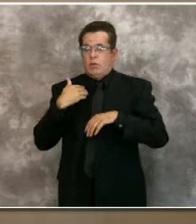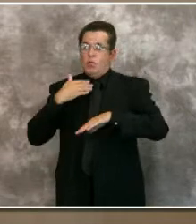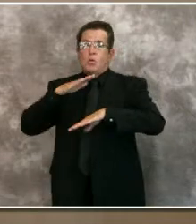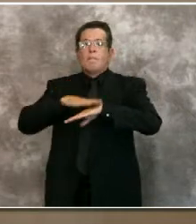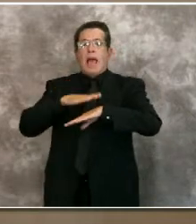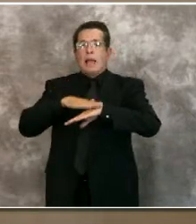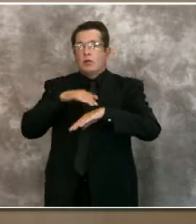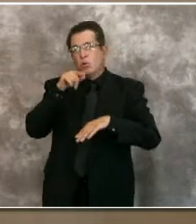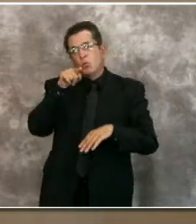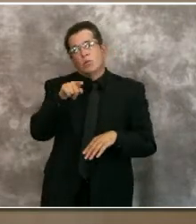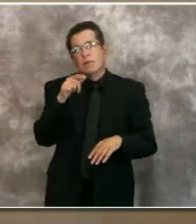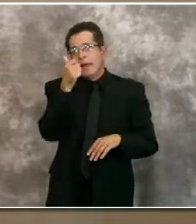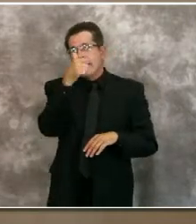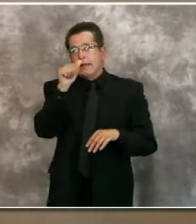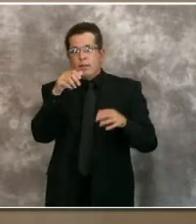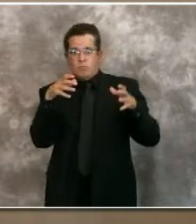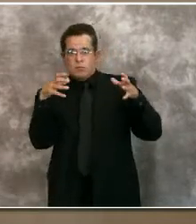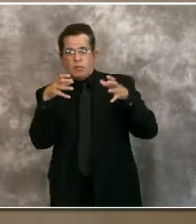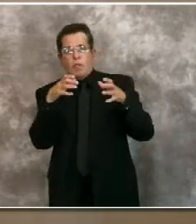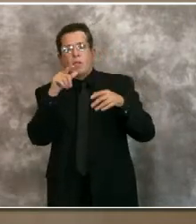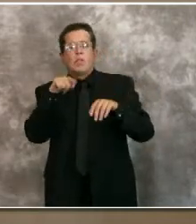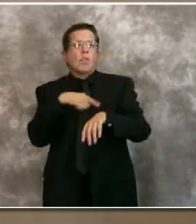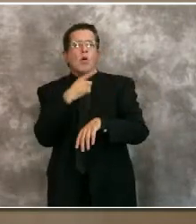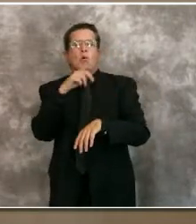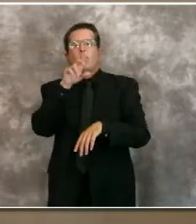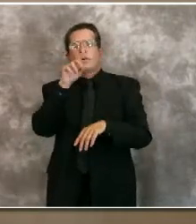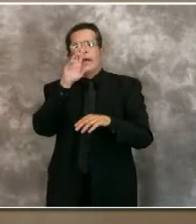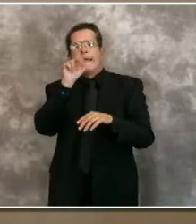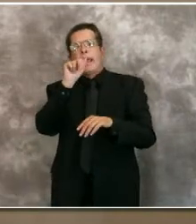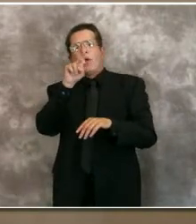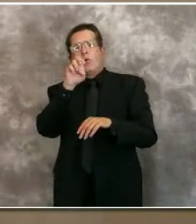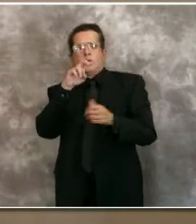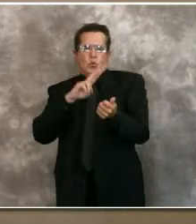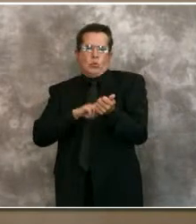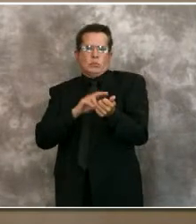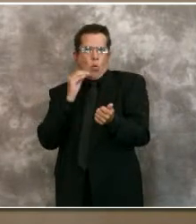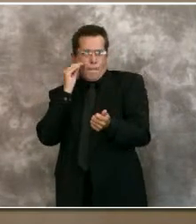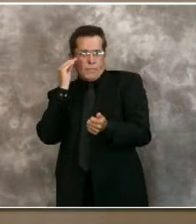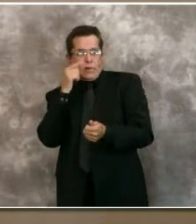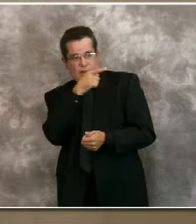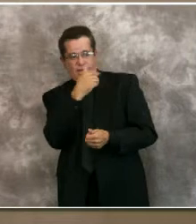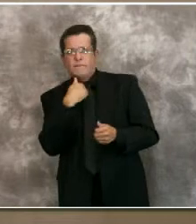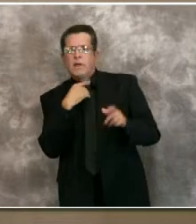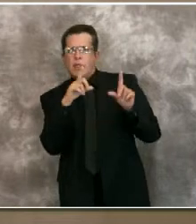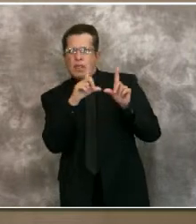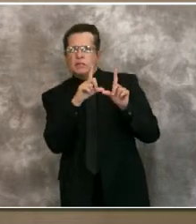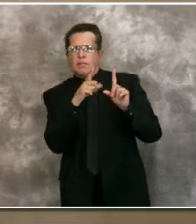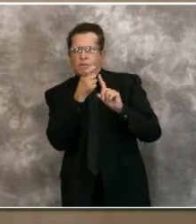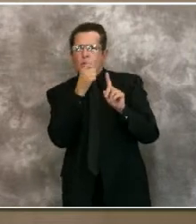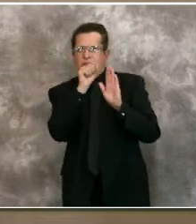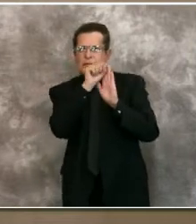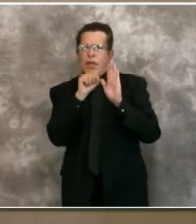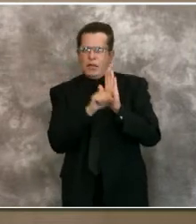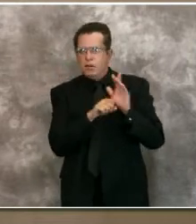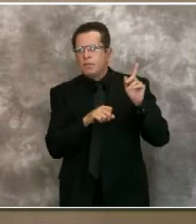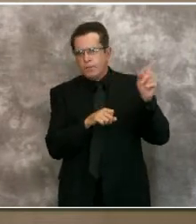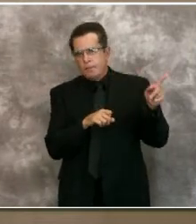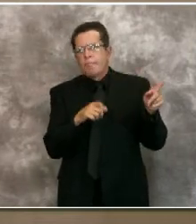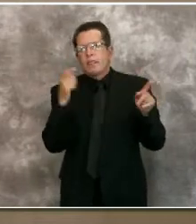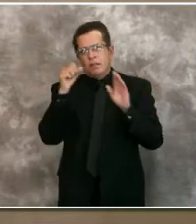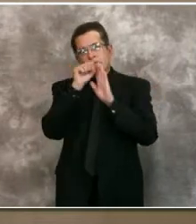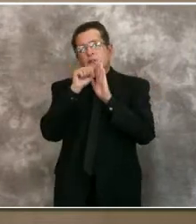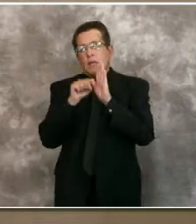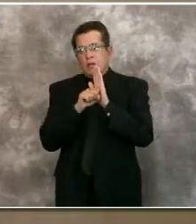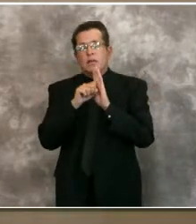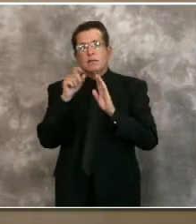congregate settings, particularly SNFs and long-term care facilities, are licensed and certified by the state, and the state